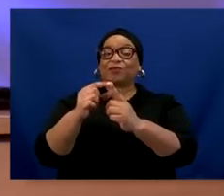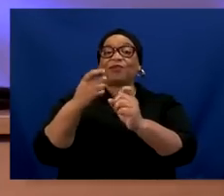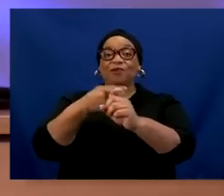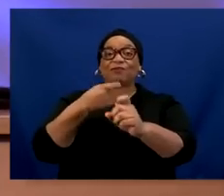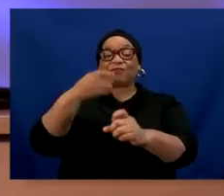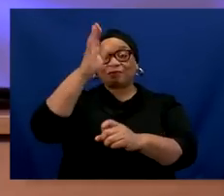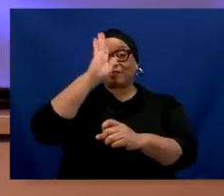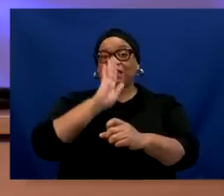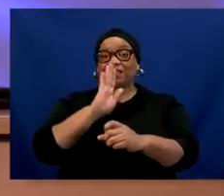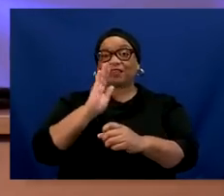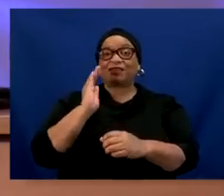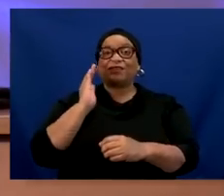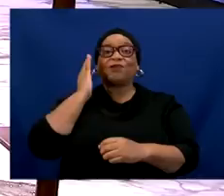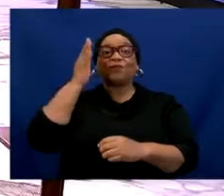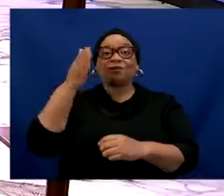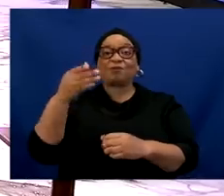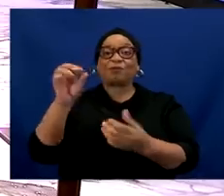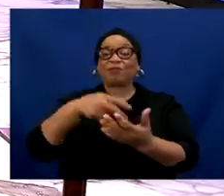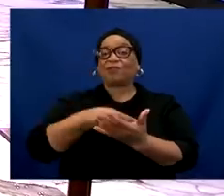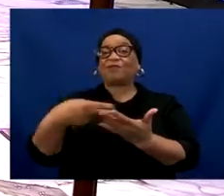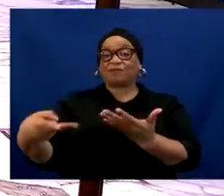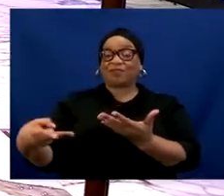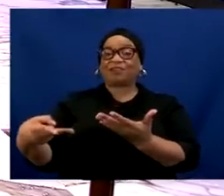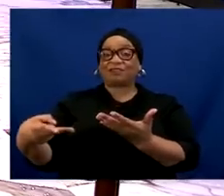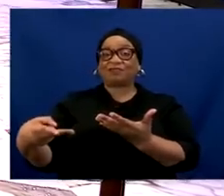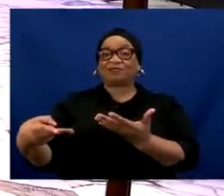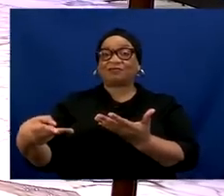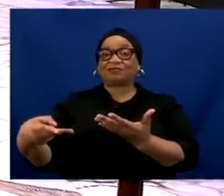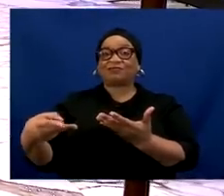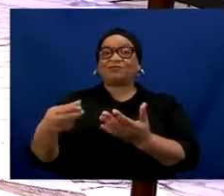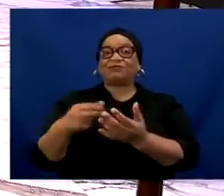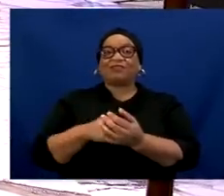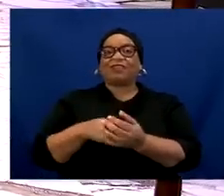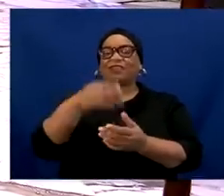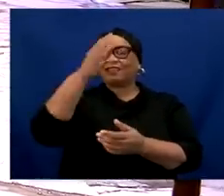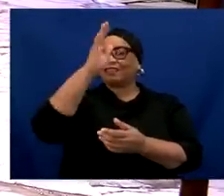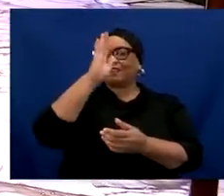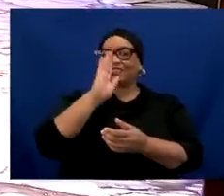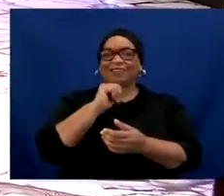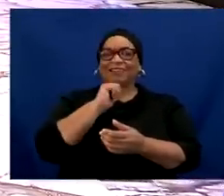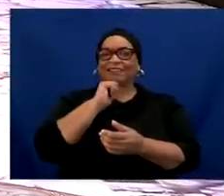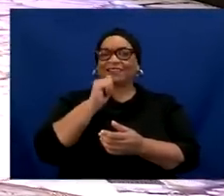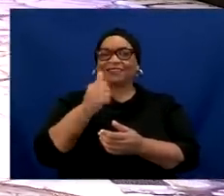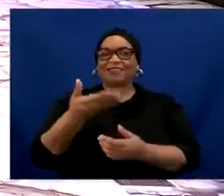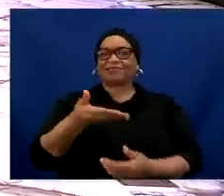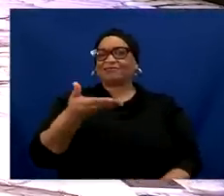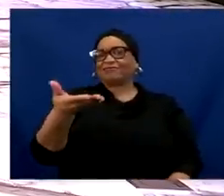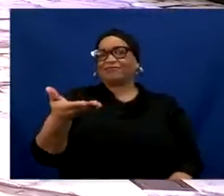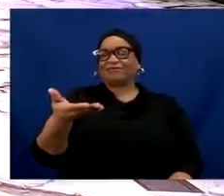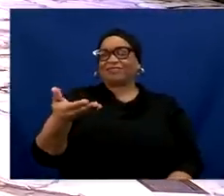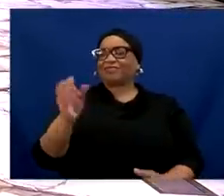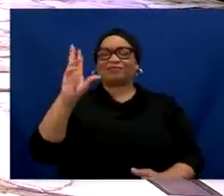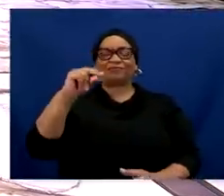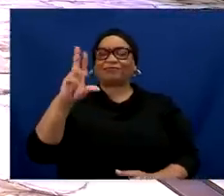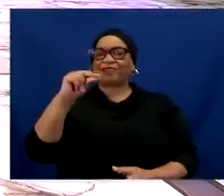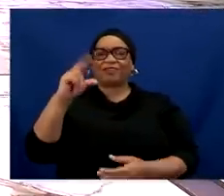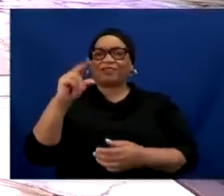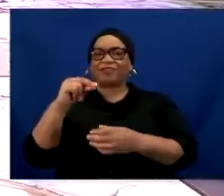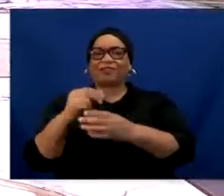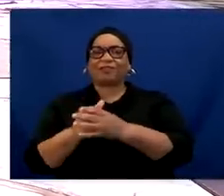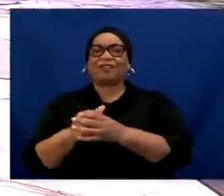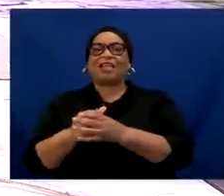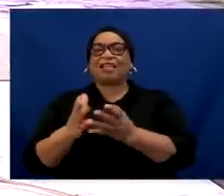fail. That's why I had to tell you that the Annunciation dictates it. God wasn't offering a suggestion. God wasn't offering up